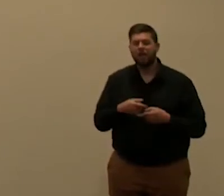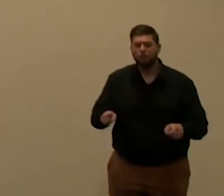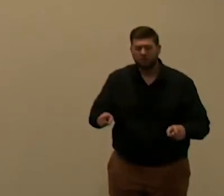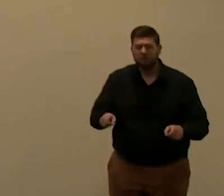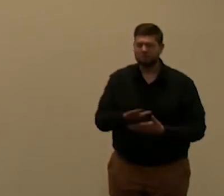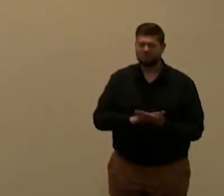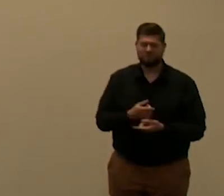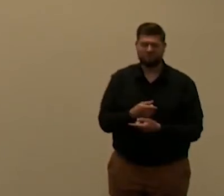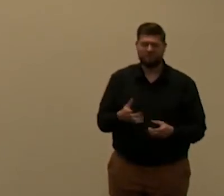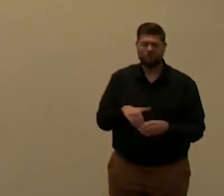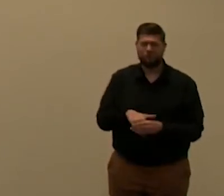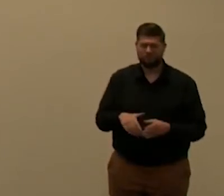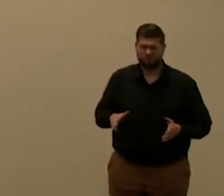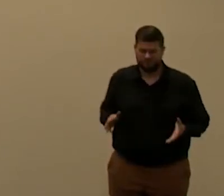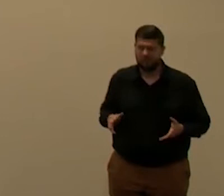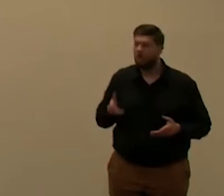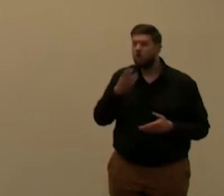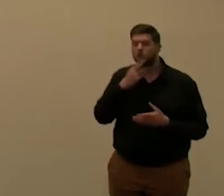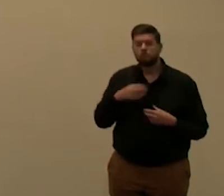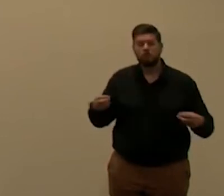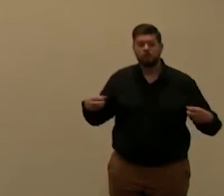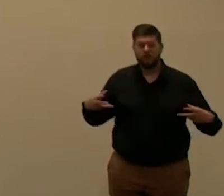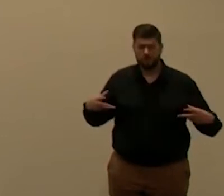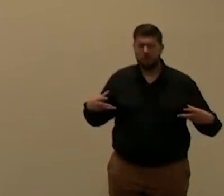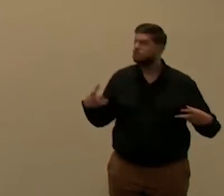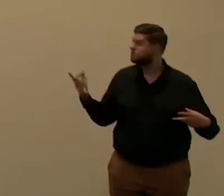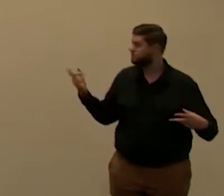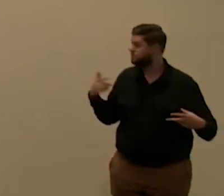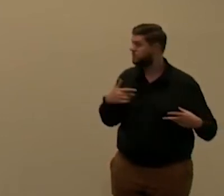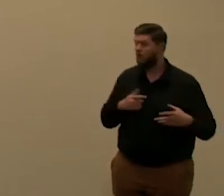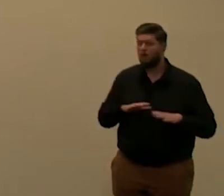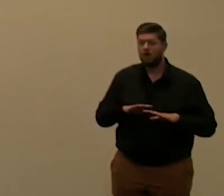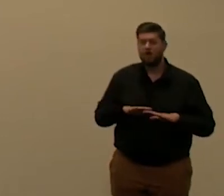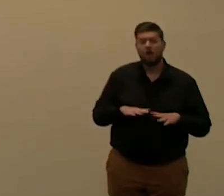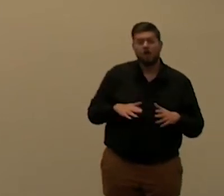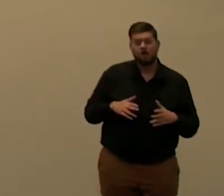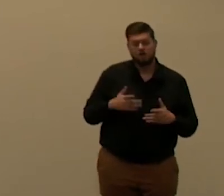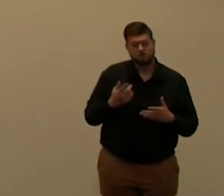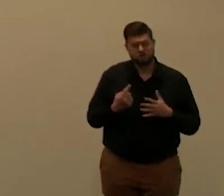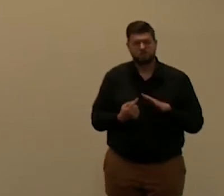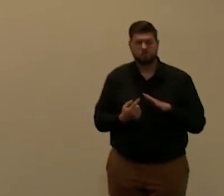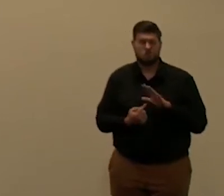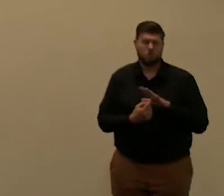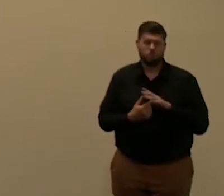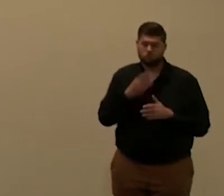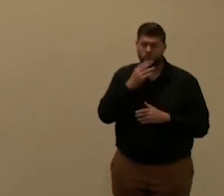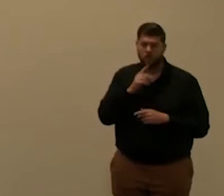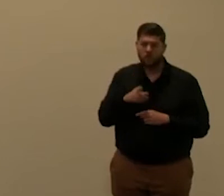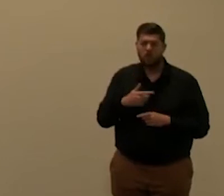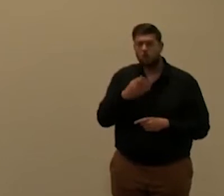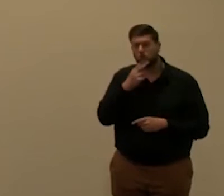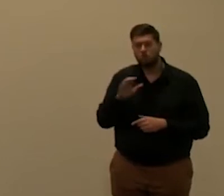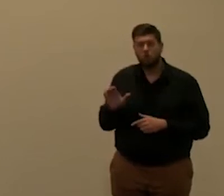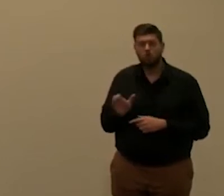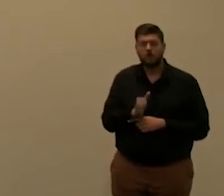subtitles. That's something I haven't done, but I'm reading the text on my slides anyway, so that's okay. Use captioning,